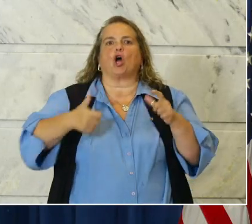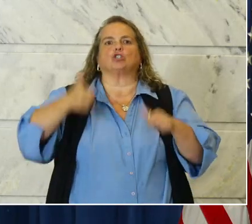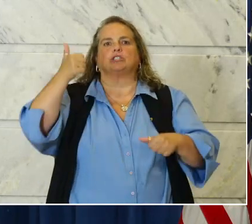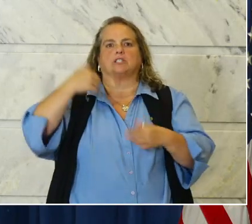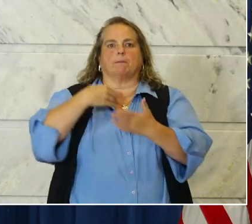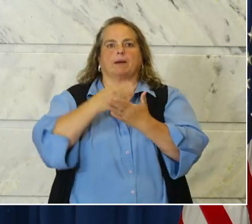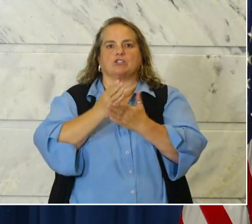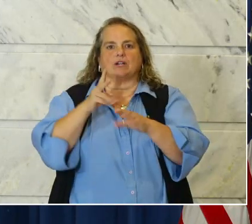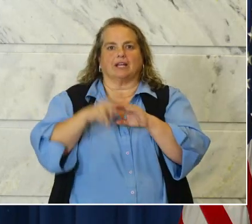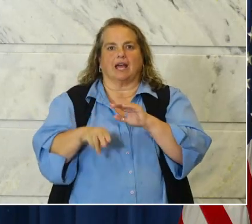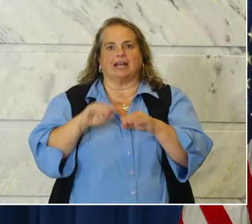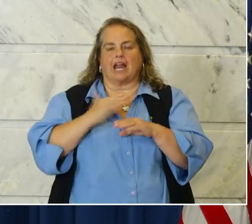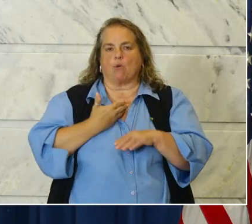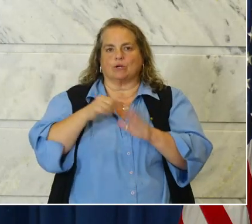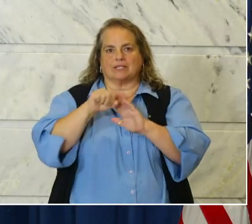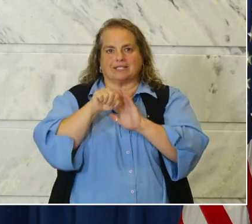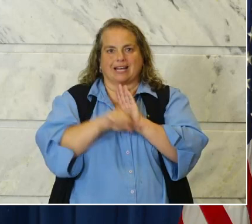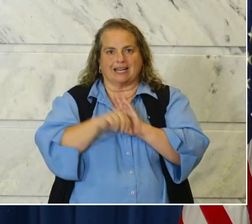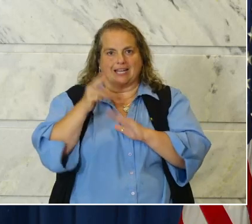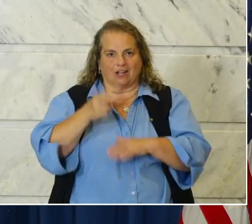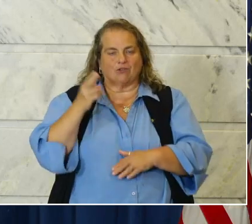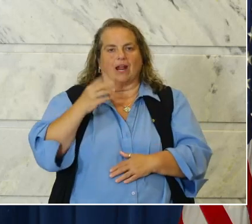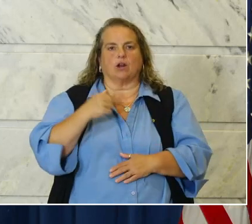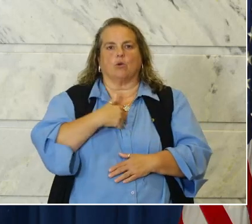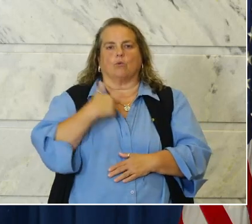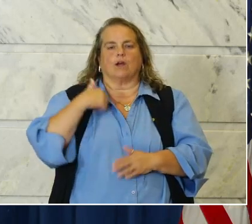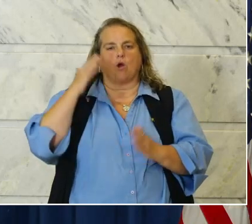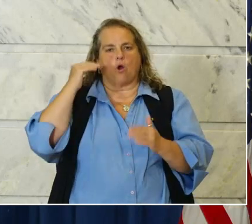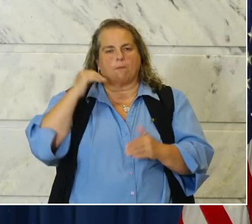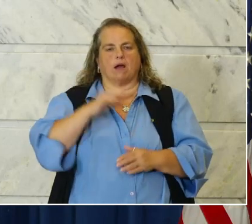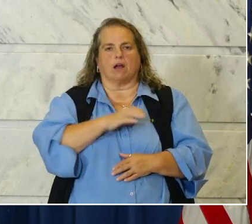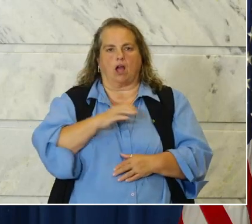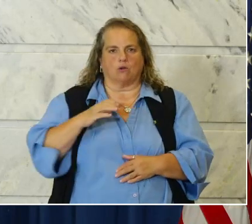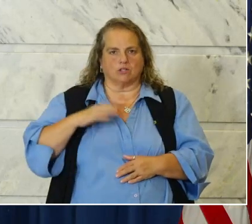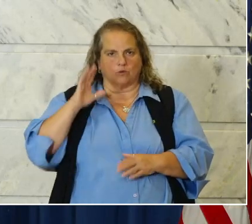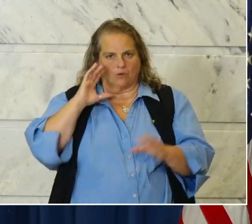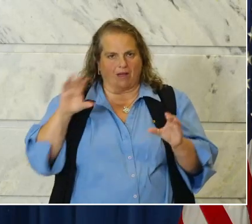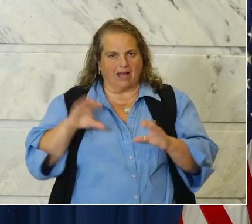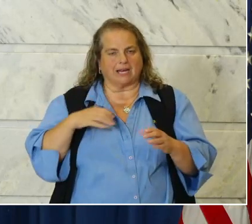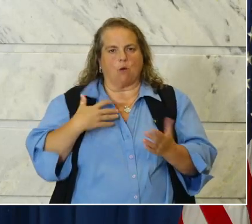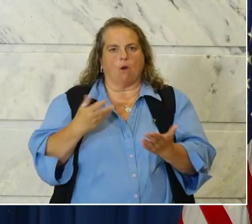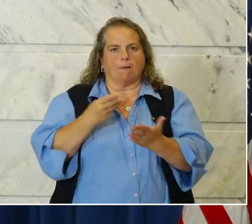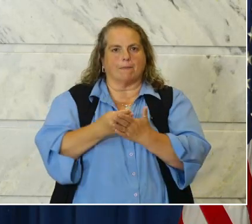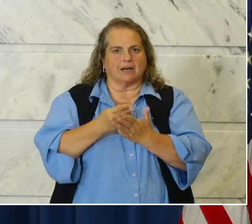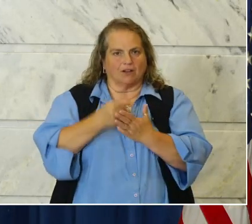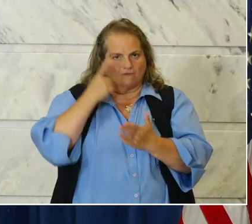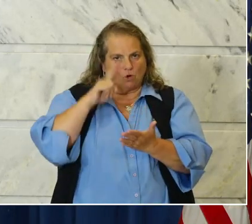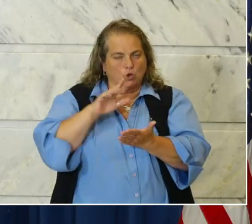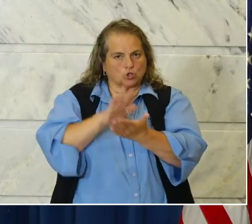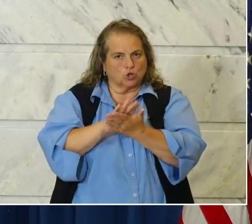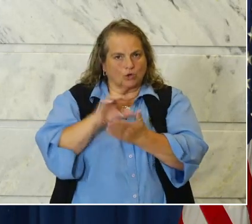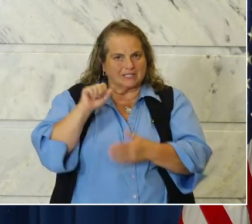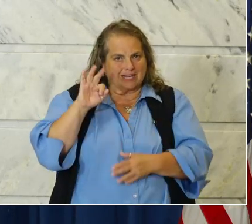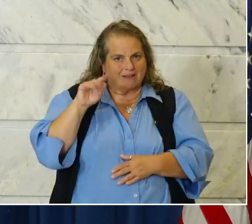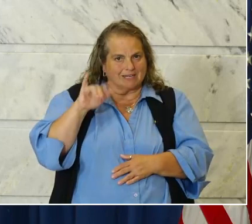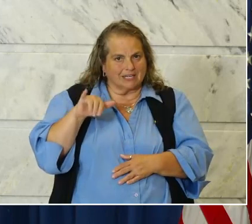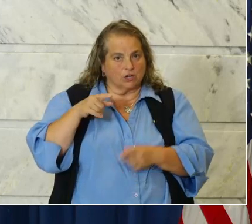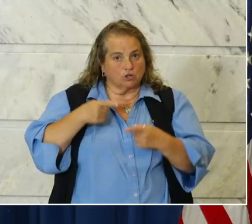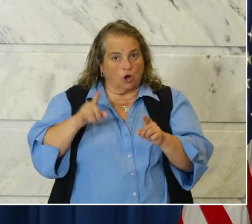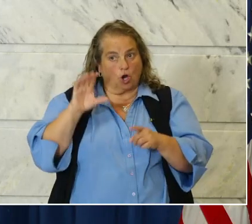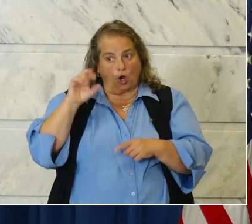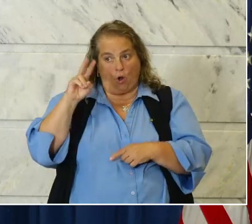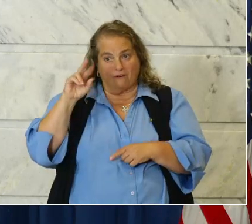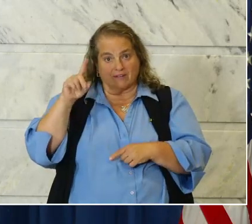history, and we hope that Congress will act. I want money for school safety during COVID from Congress, but if we have to